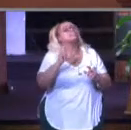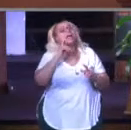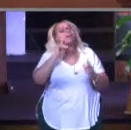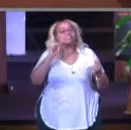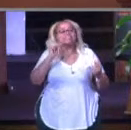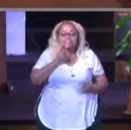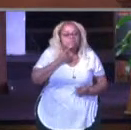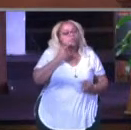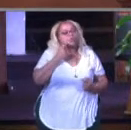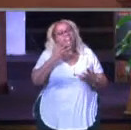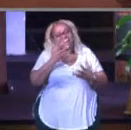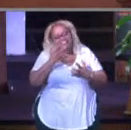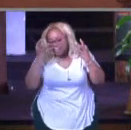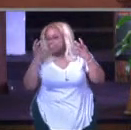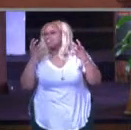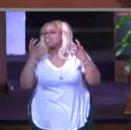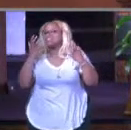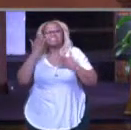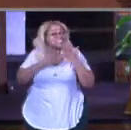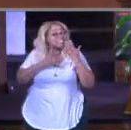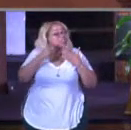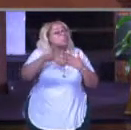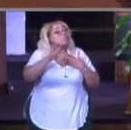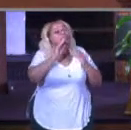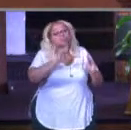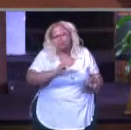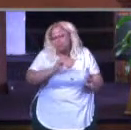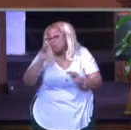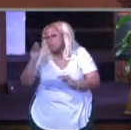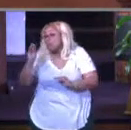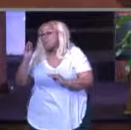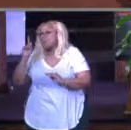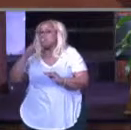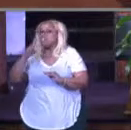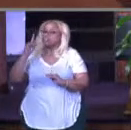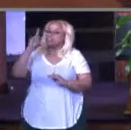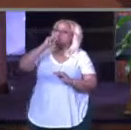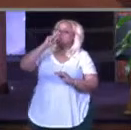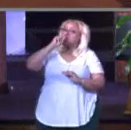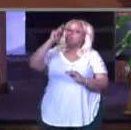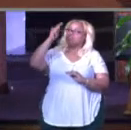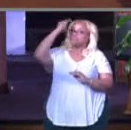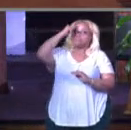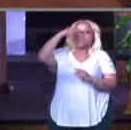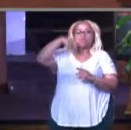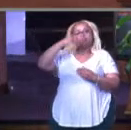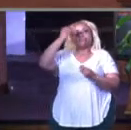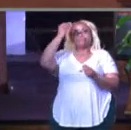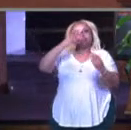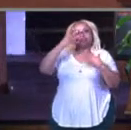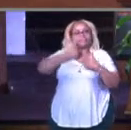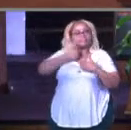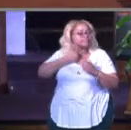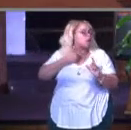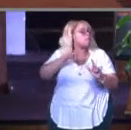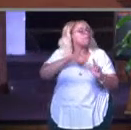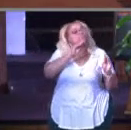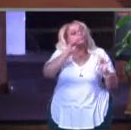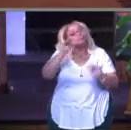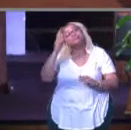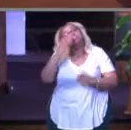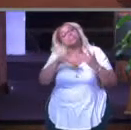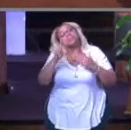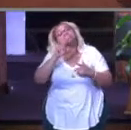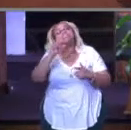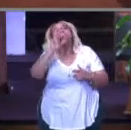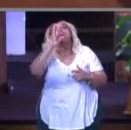our disappointment and our anger. For some of us, we have to move over those false narratives and lies we've been telling ourselves. We have to move over